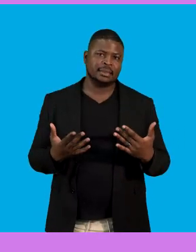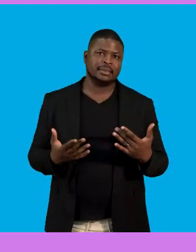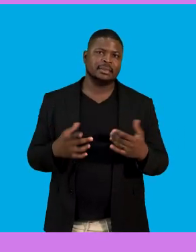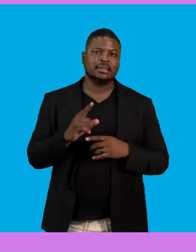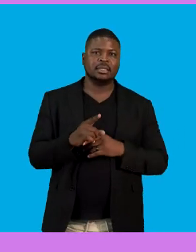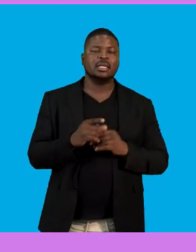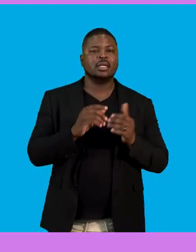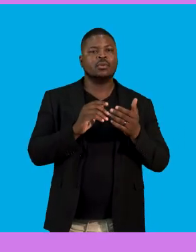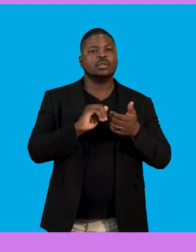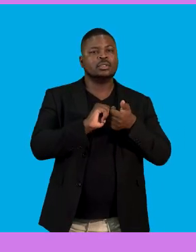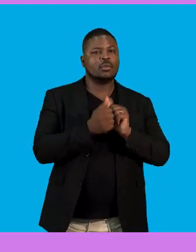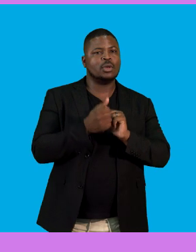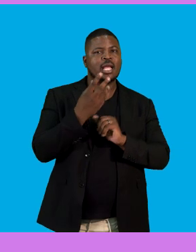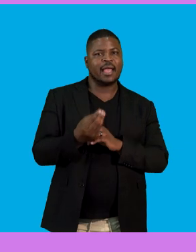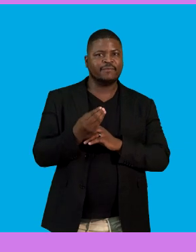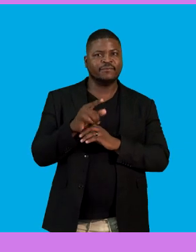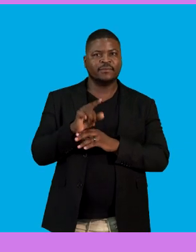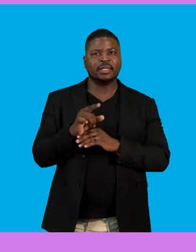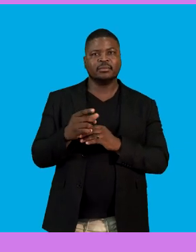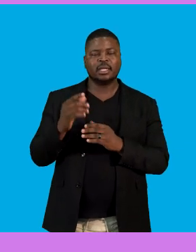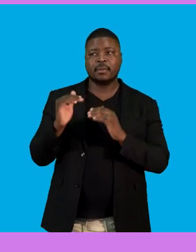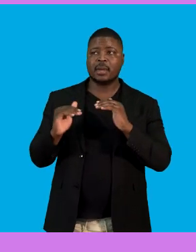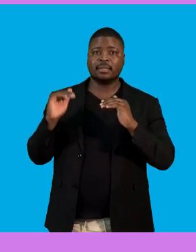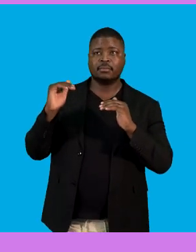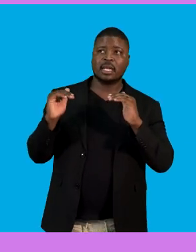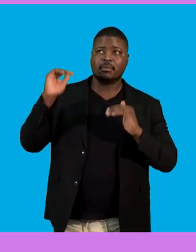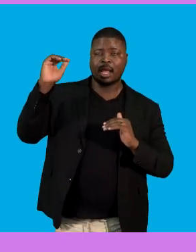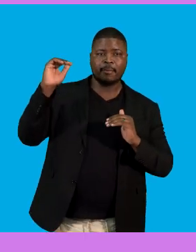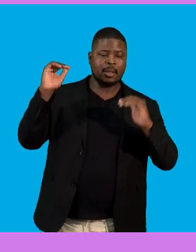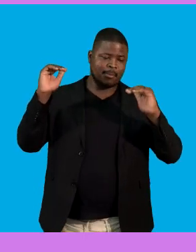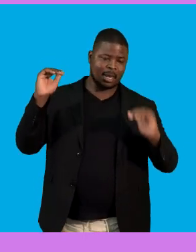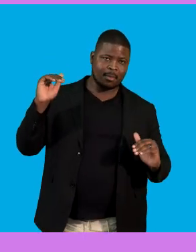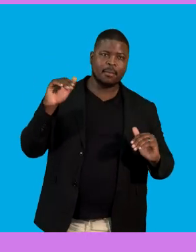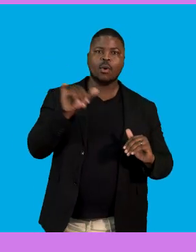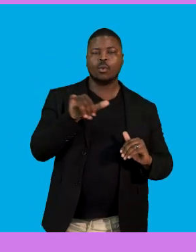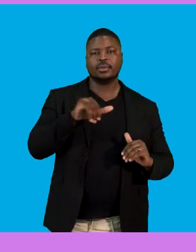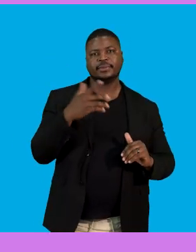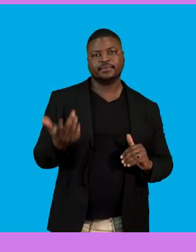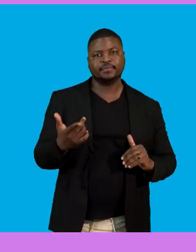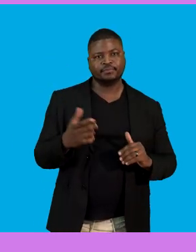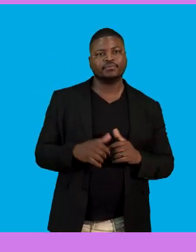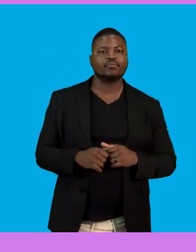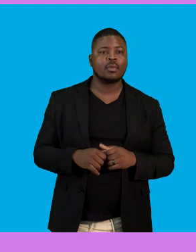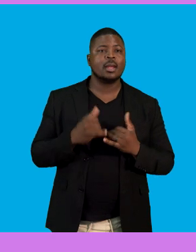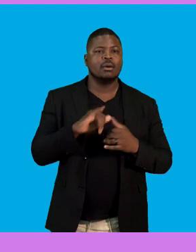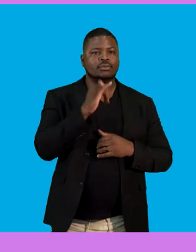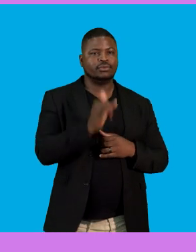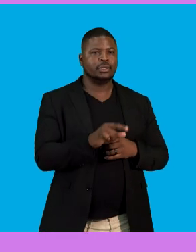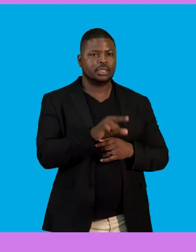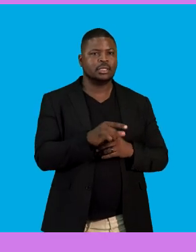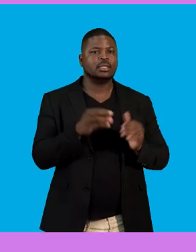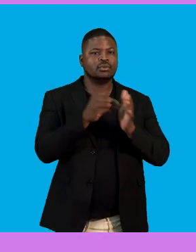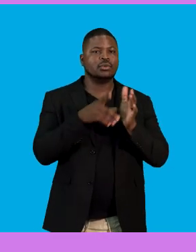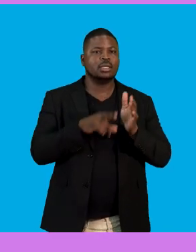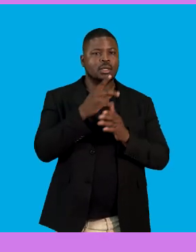code has the minimum number of learners and which sport code has the maximum number of learners. Then we check which sport code has the least number